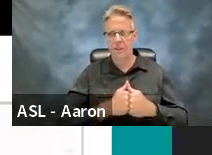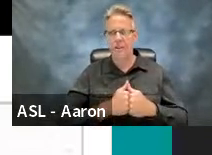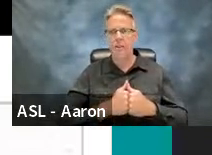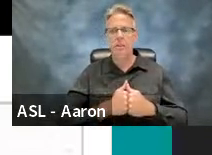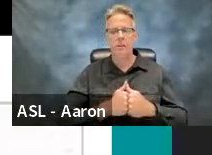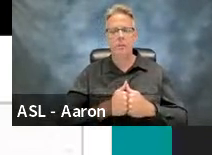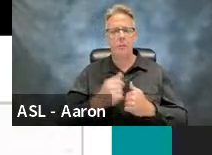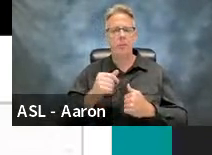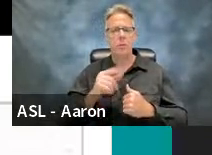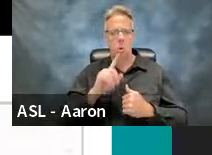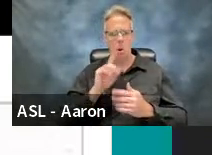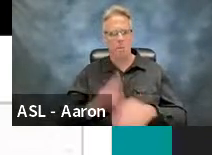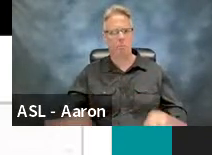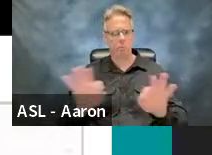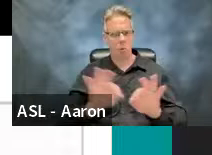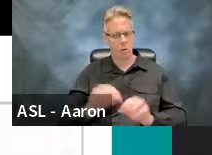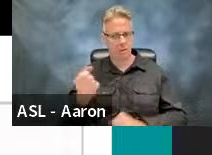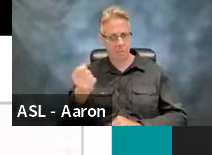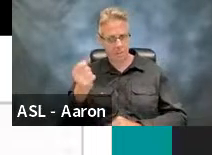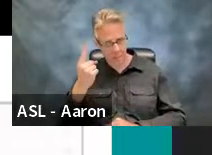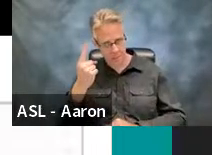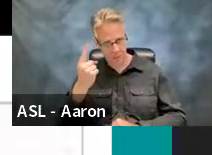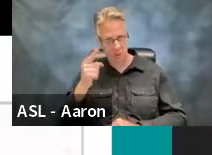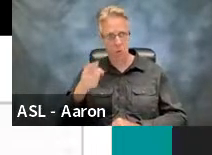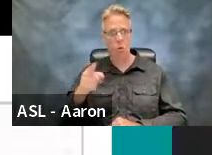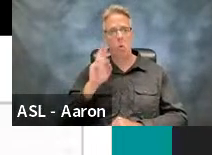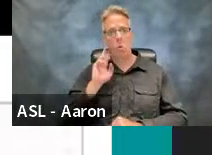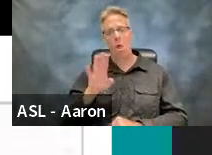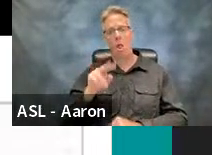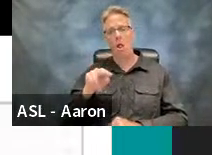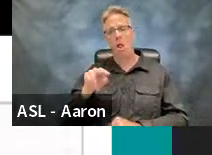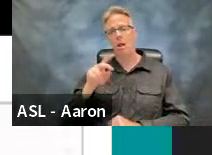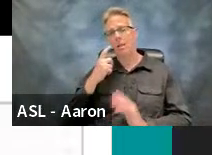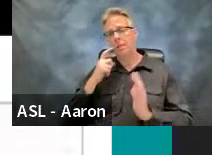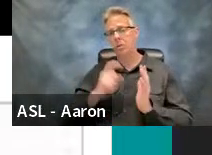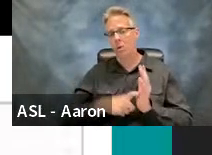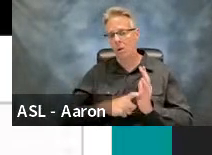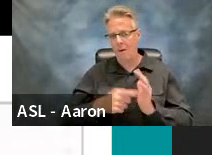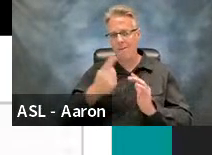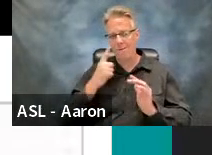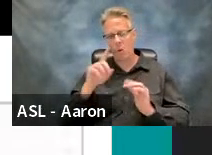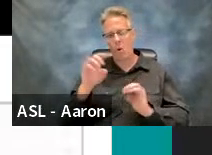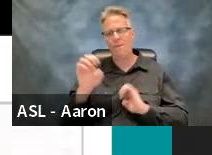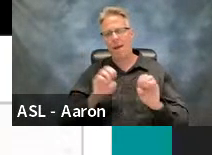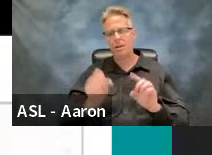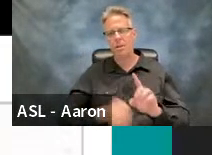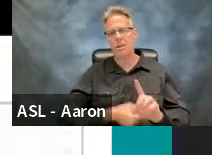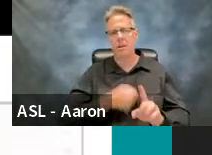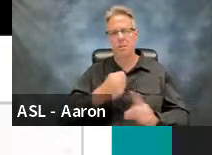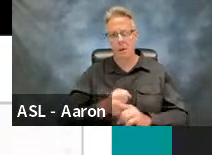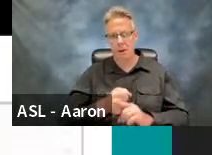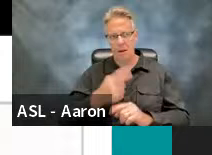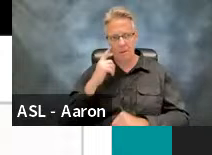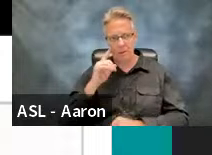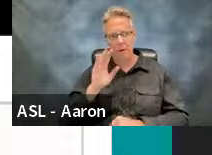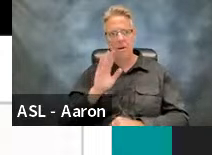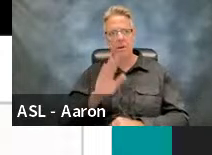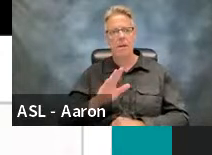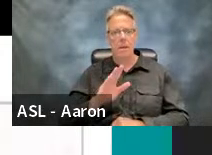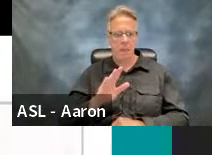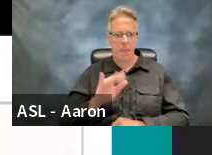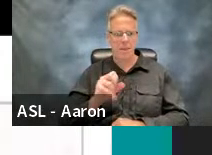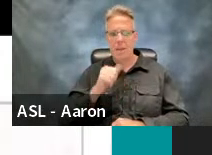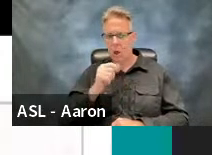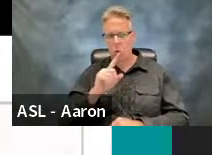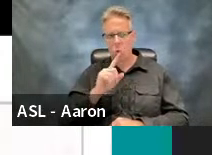to understand that what you're going to see is for evaluation of impacts in the EIS. These are certainly not